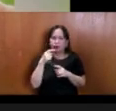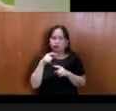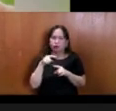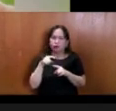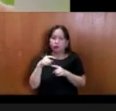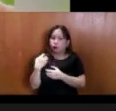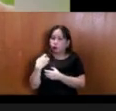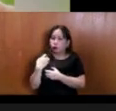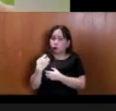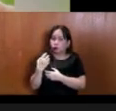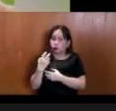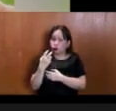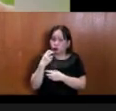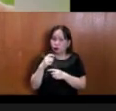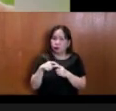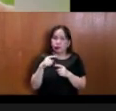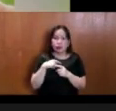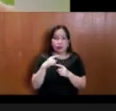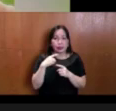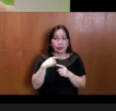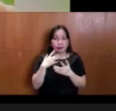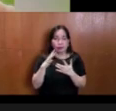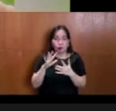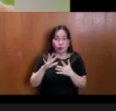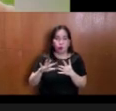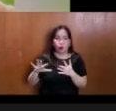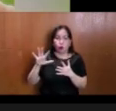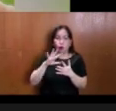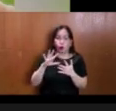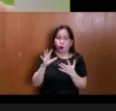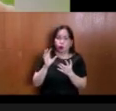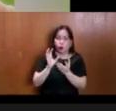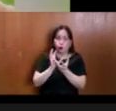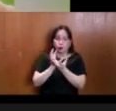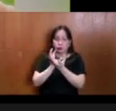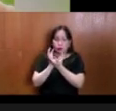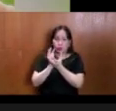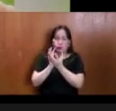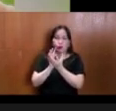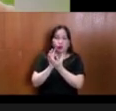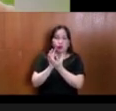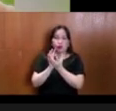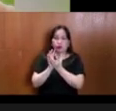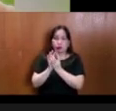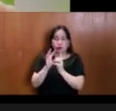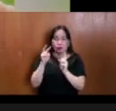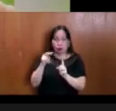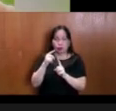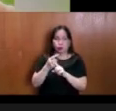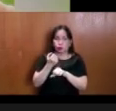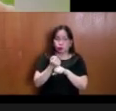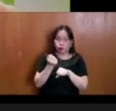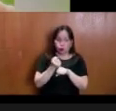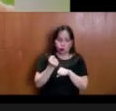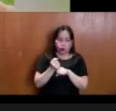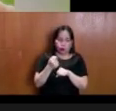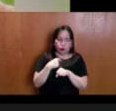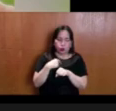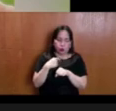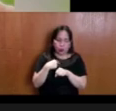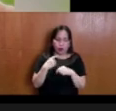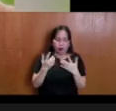I've got a great product, but really a whole of society approach to resilience. So things like digital infrastructure